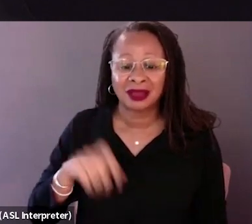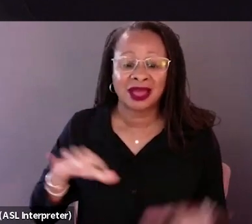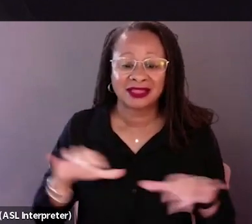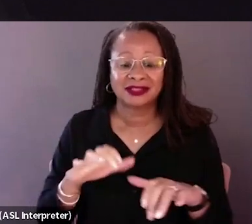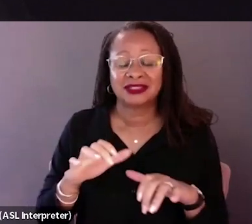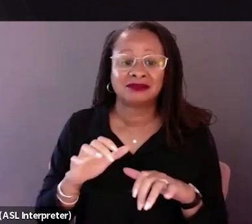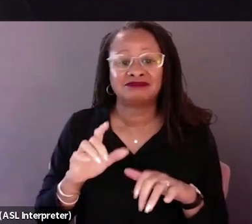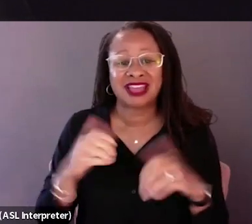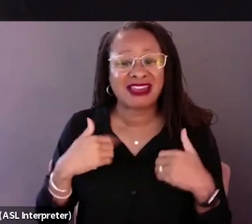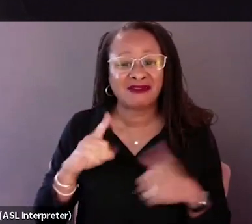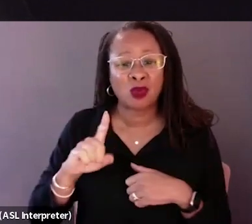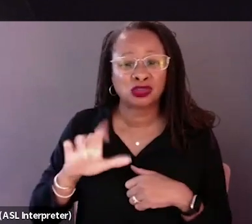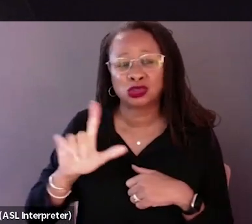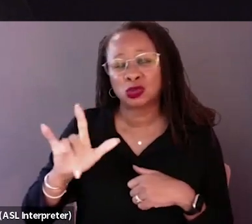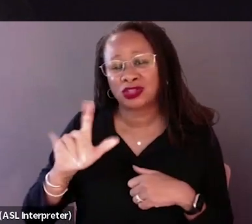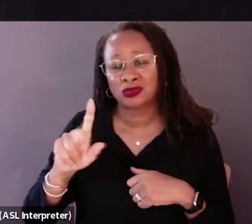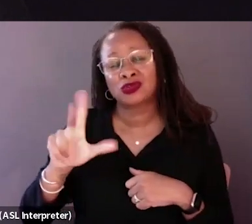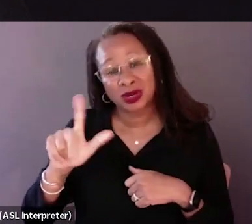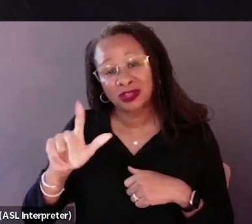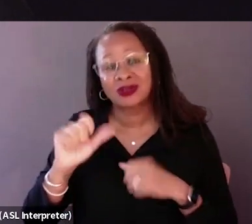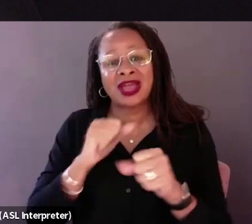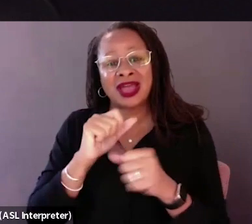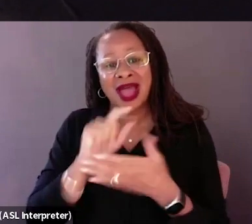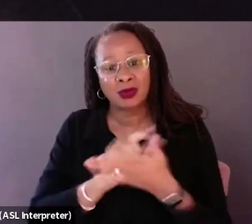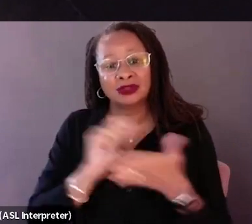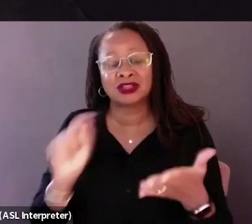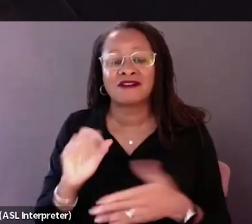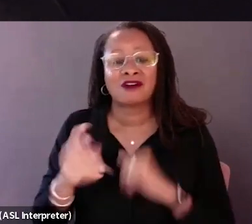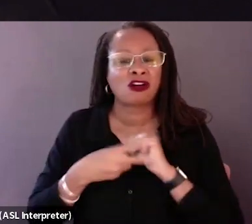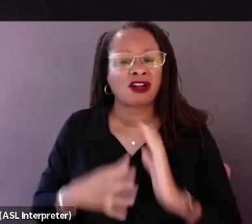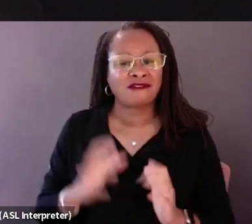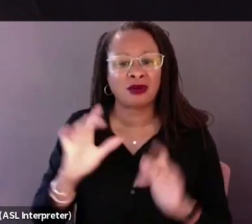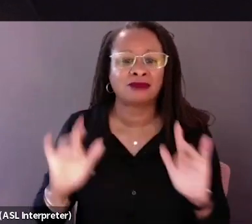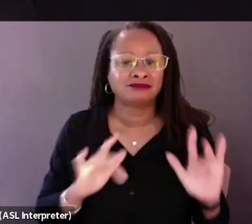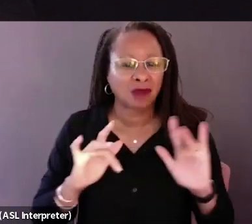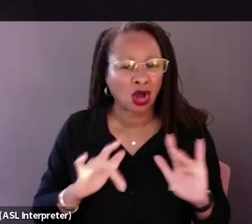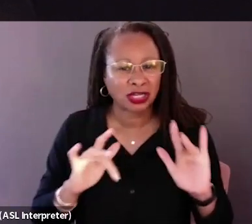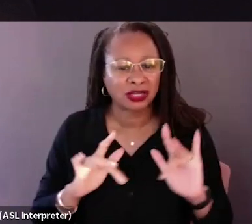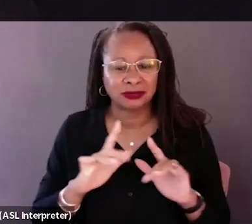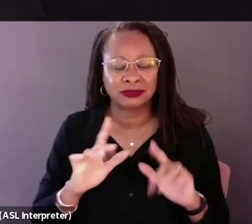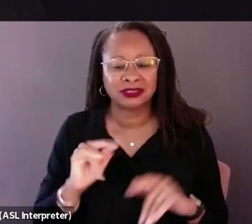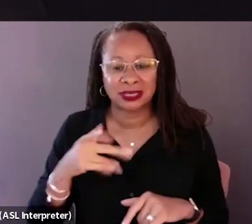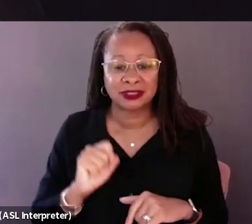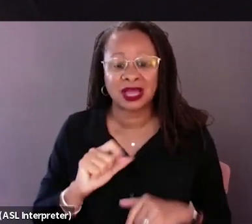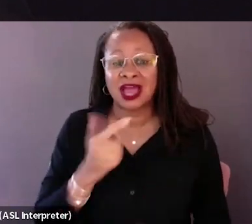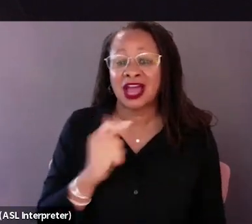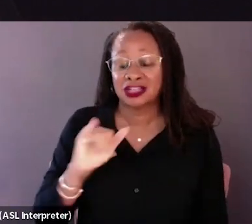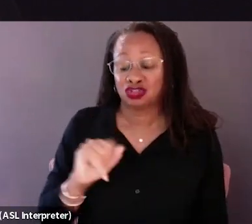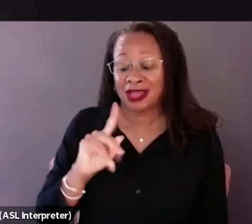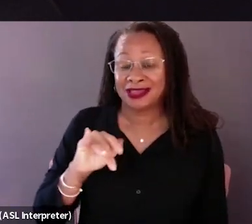123 hours of archival audio tapes. And so Jackie Glover, who was